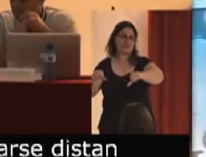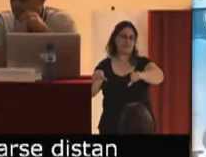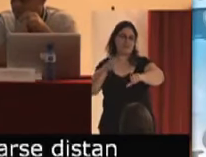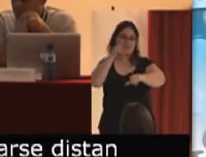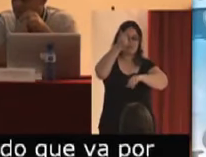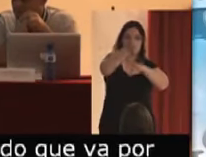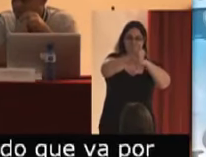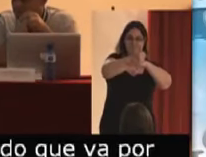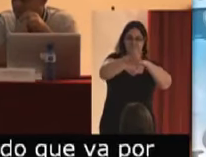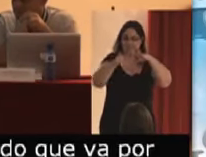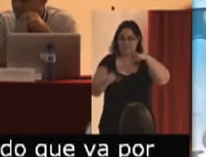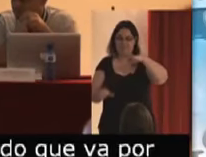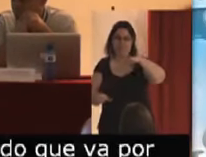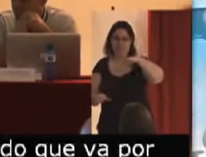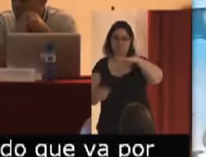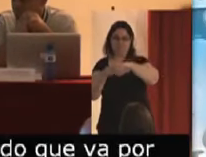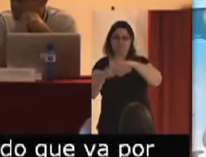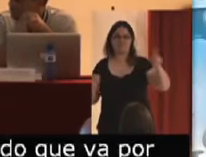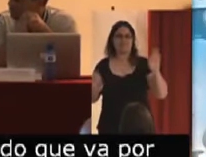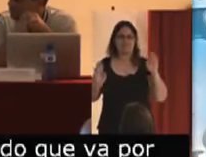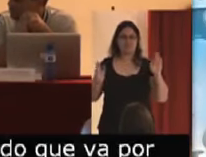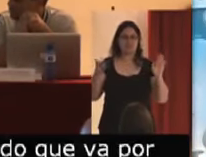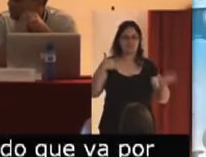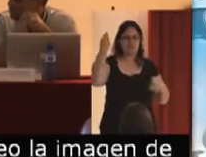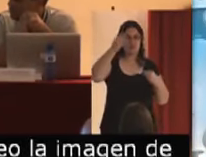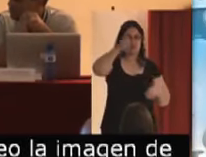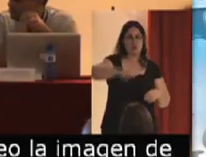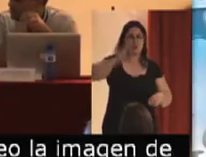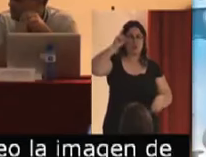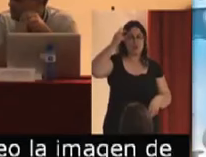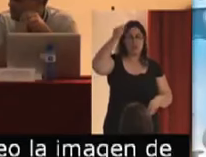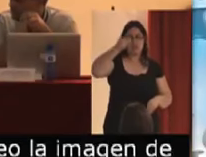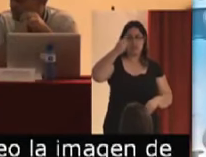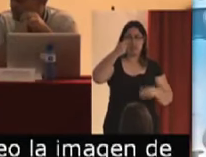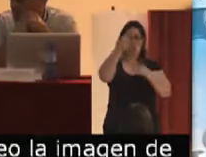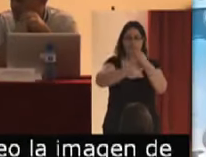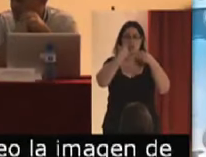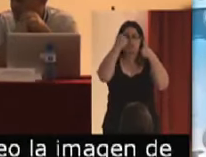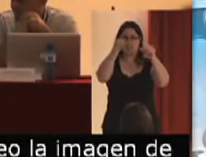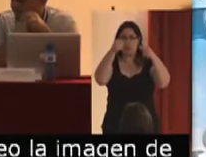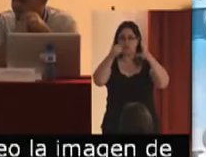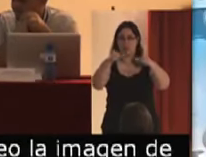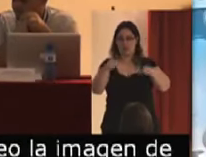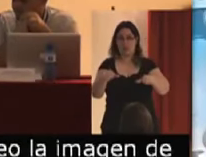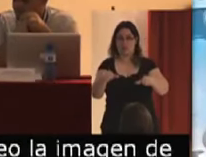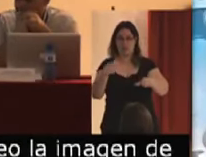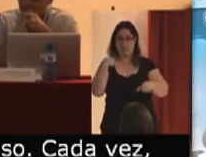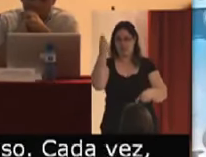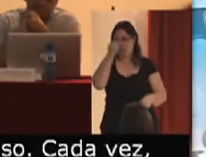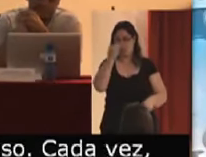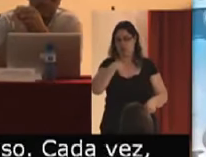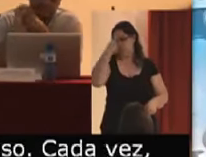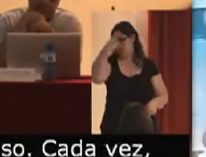from everything underlying this labeling. So I don't believe the image of a professor doing all this. I've never